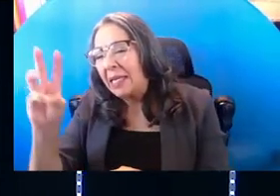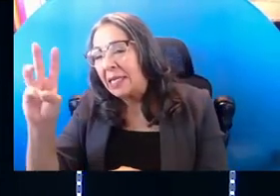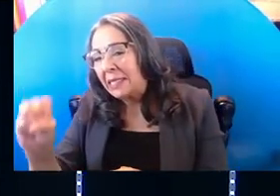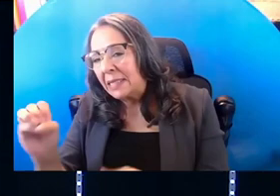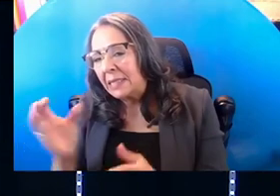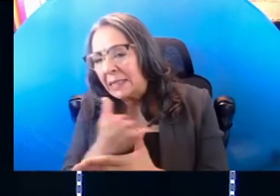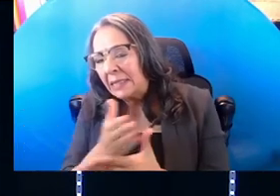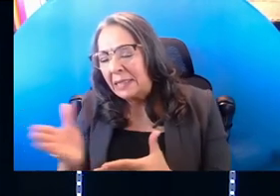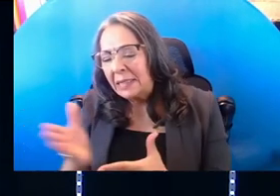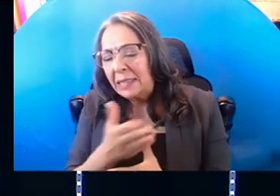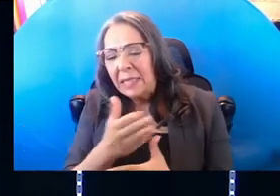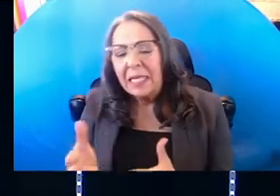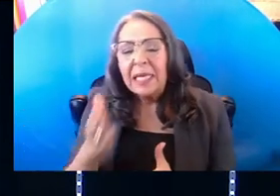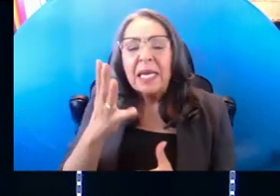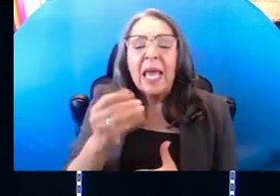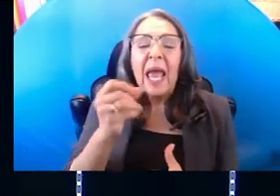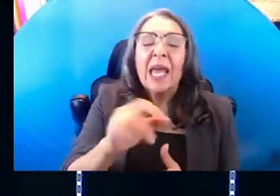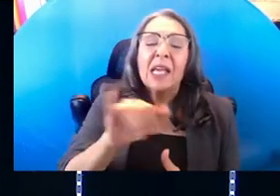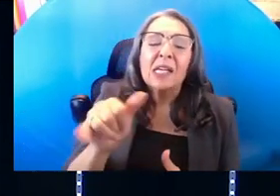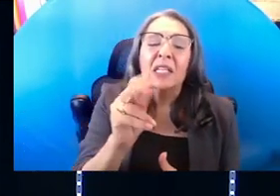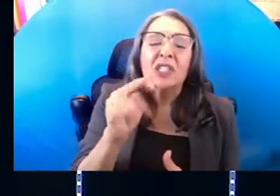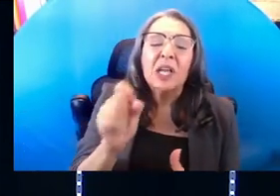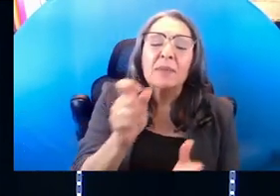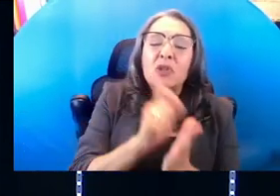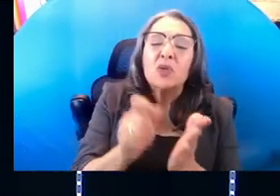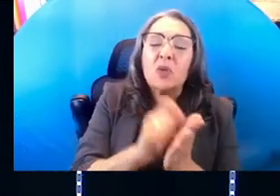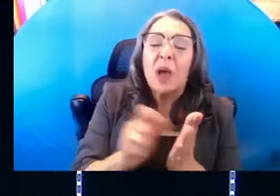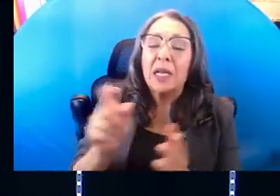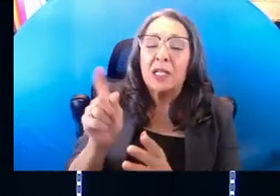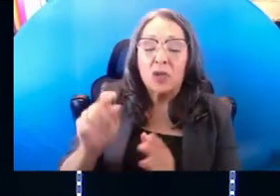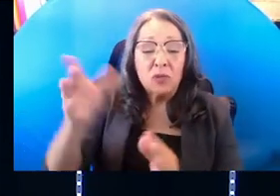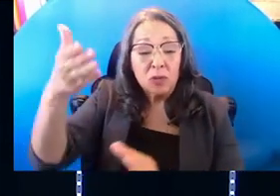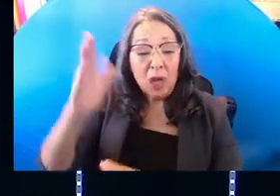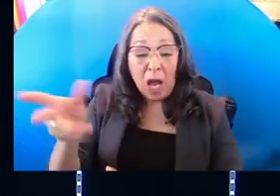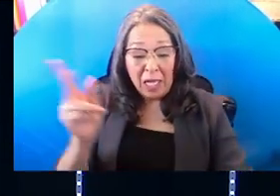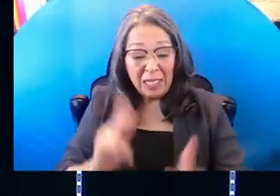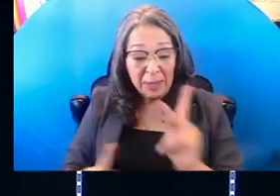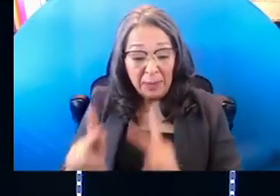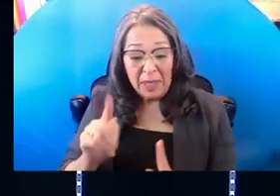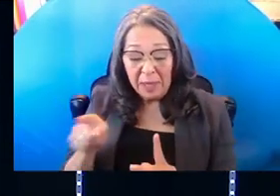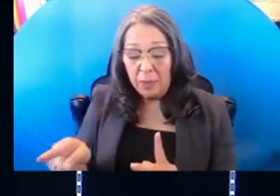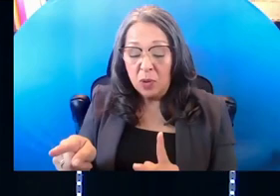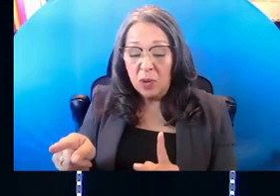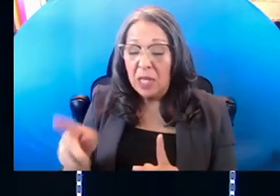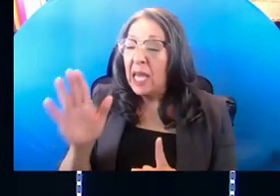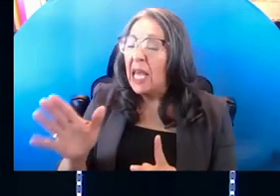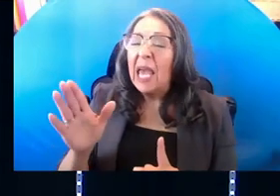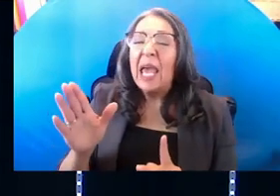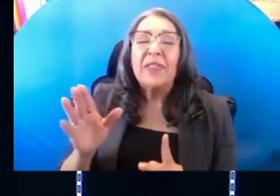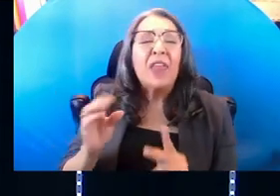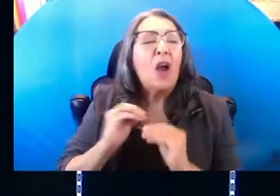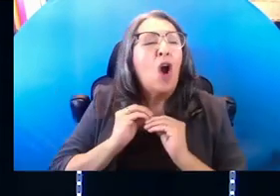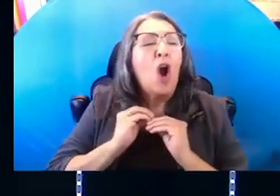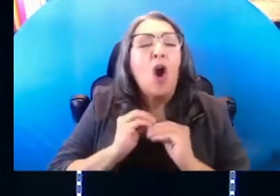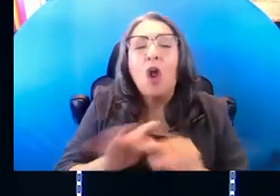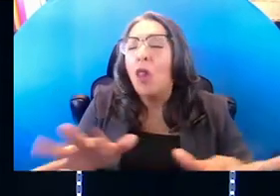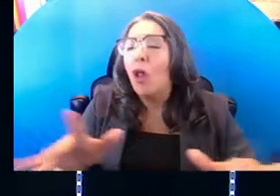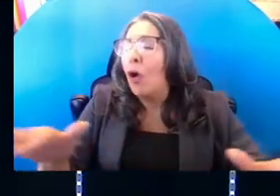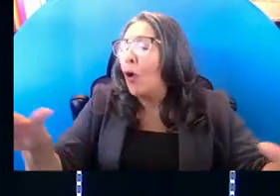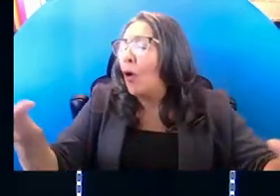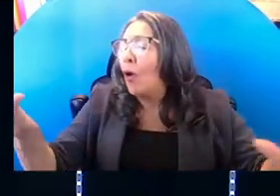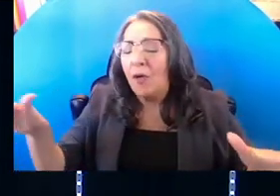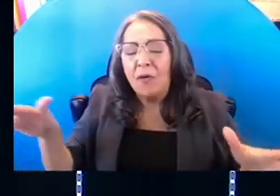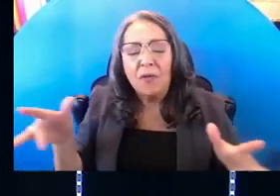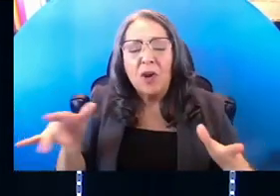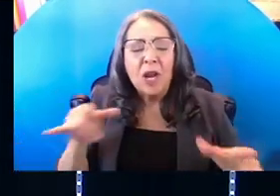the why behind this letter is he is writing to God's people who are at this time are scattered abroad in so many different places and are